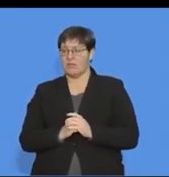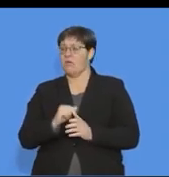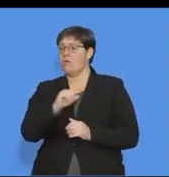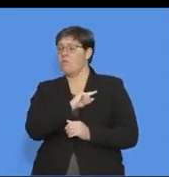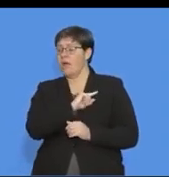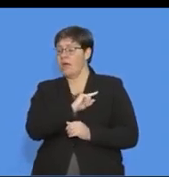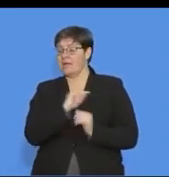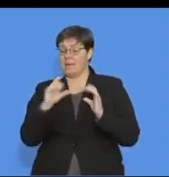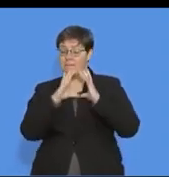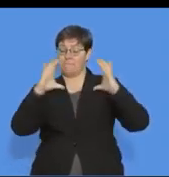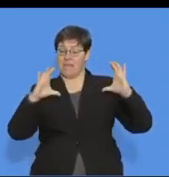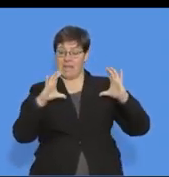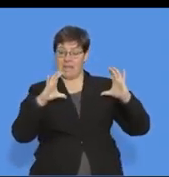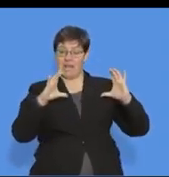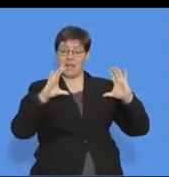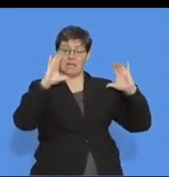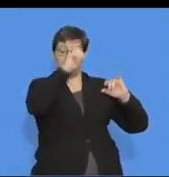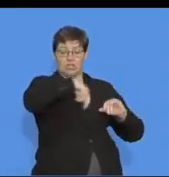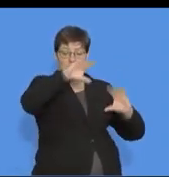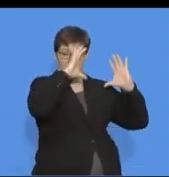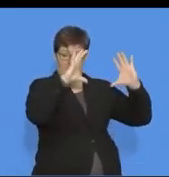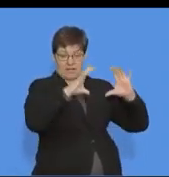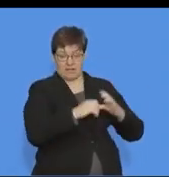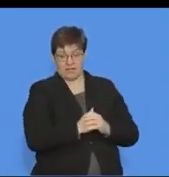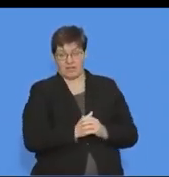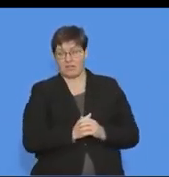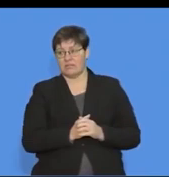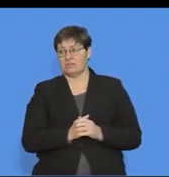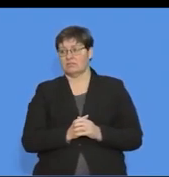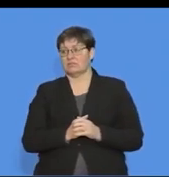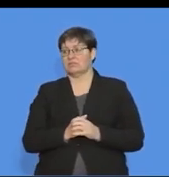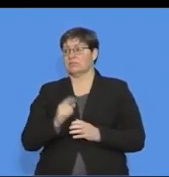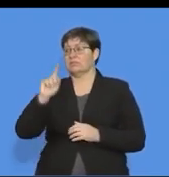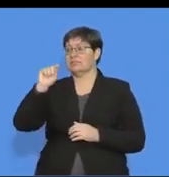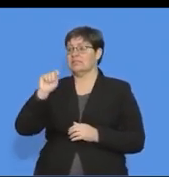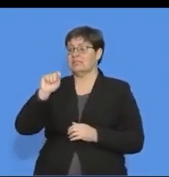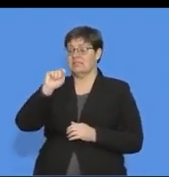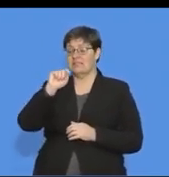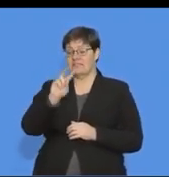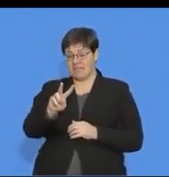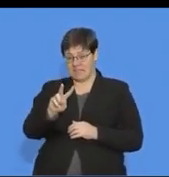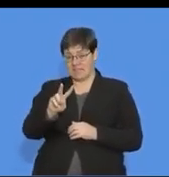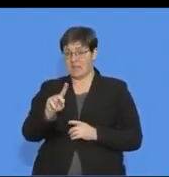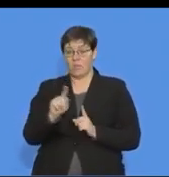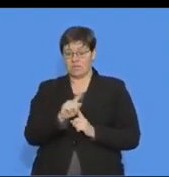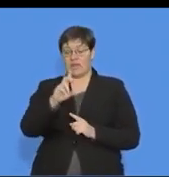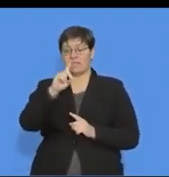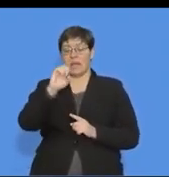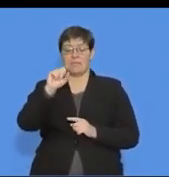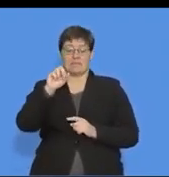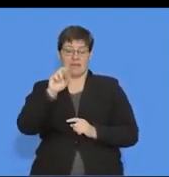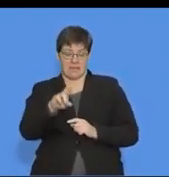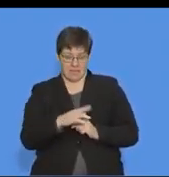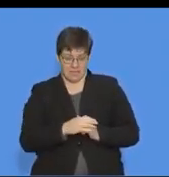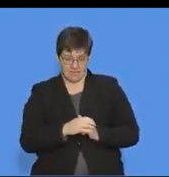in the bigger triangle, in the bigger circle, TV is actually the diameter, right,